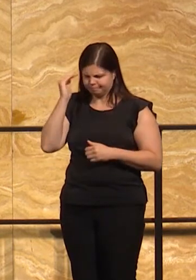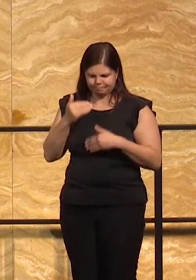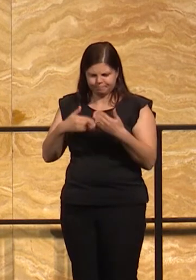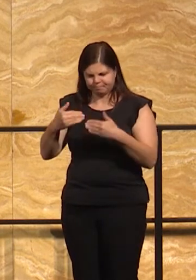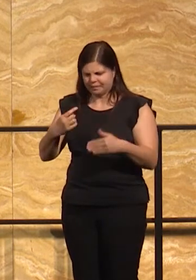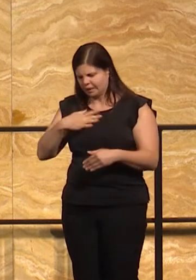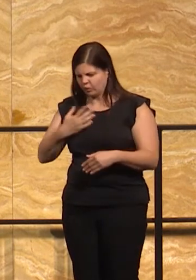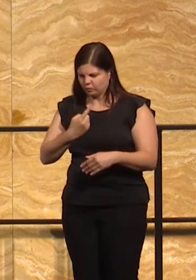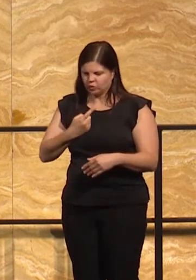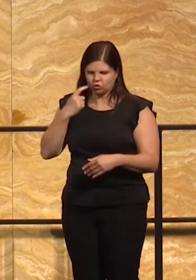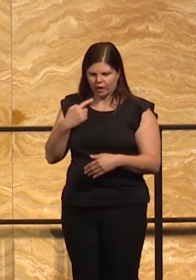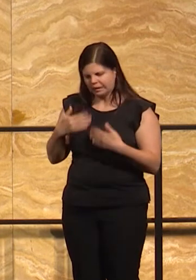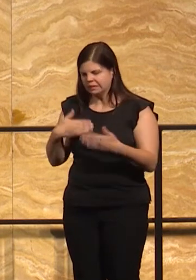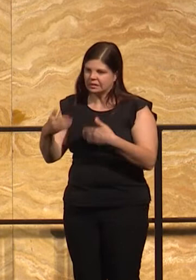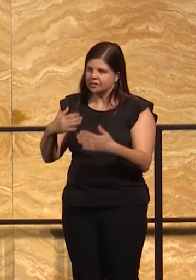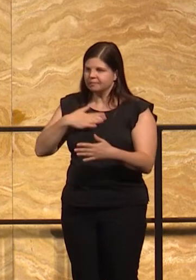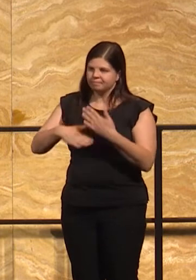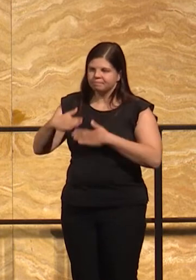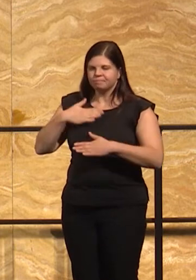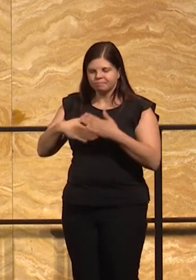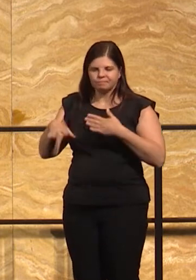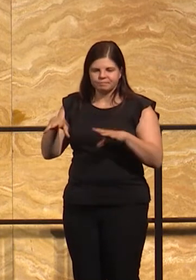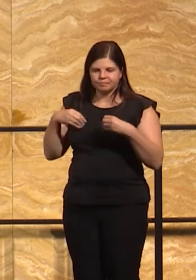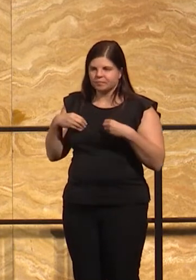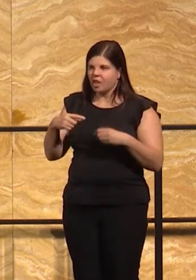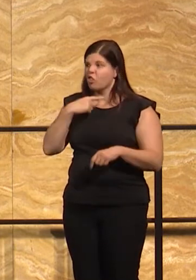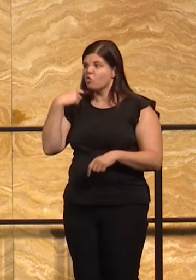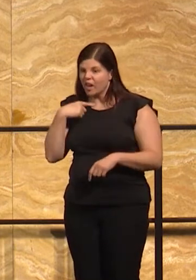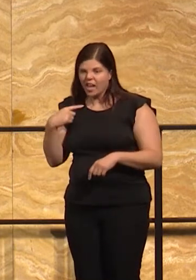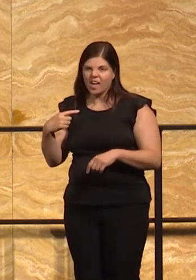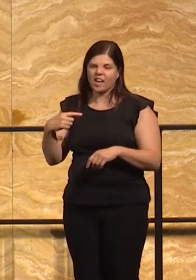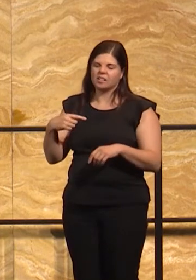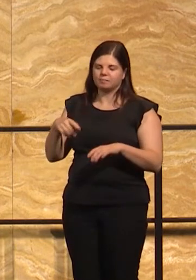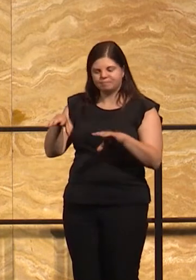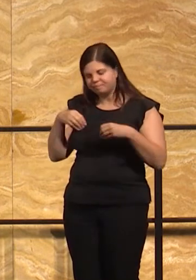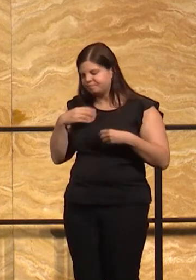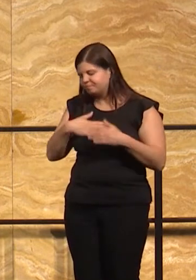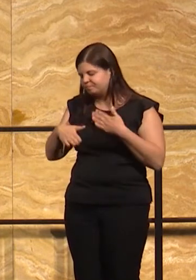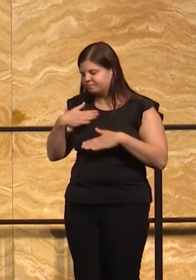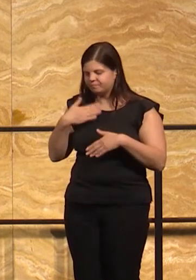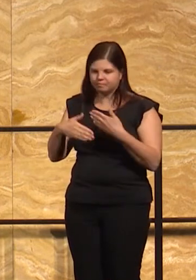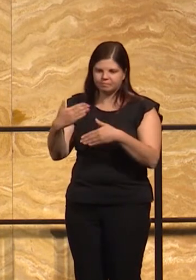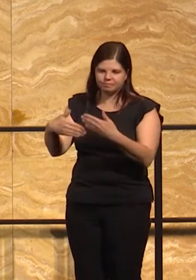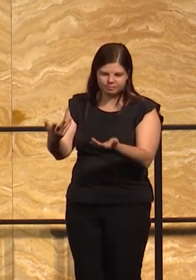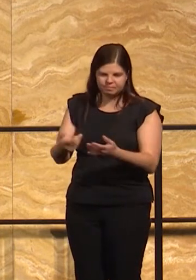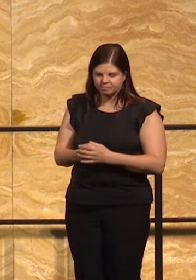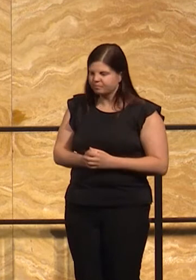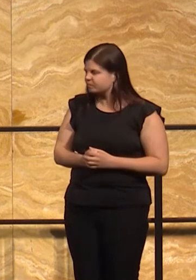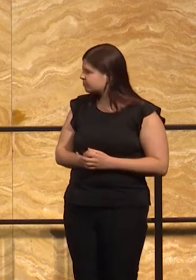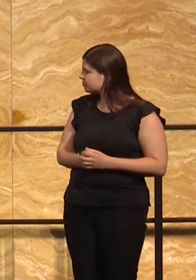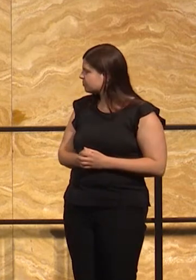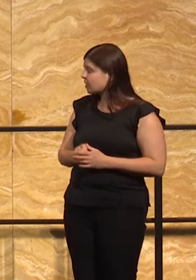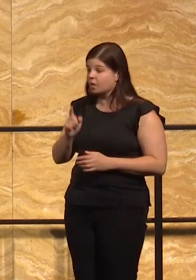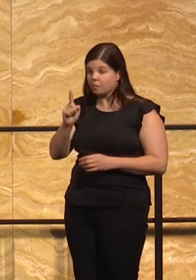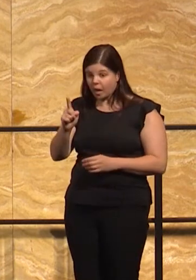and just try to deal with existential threats under those circumstances. But now, let's get to the crux of the